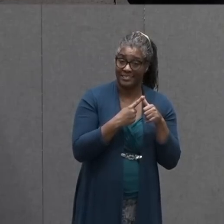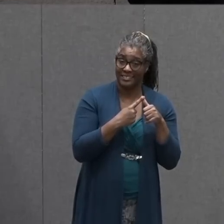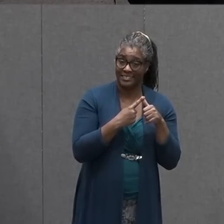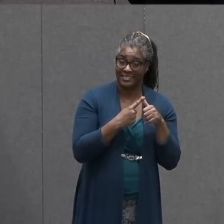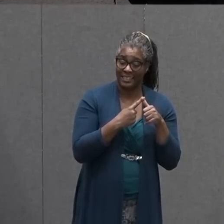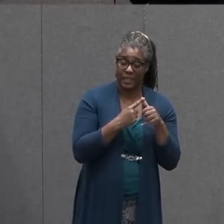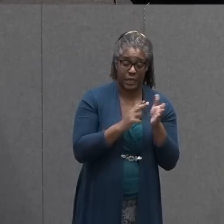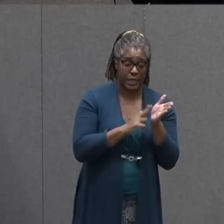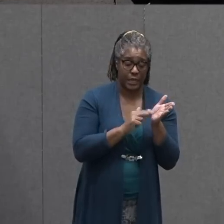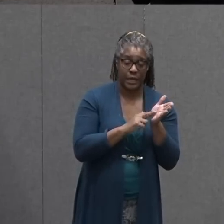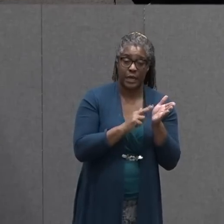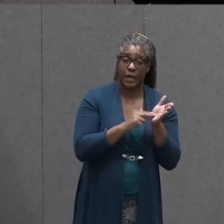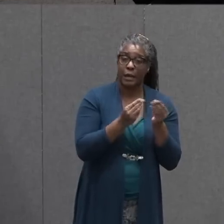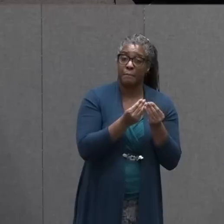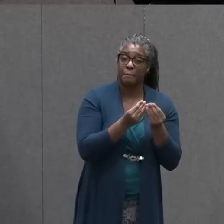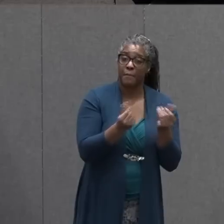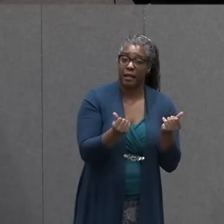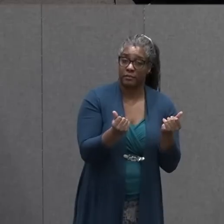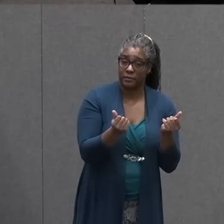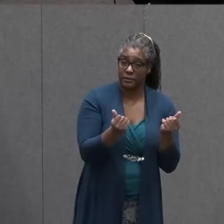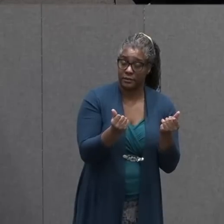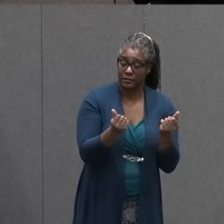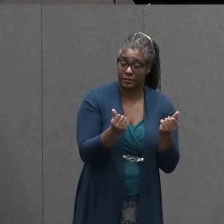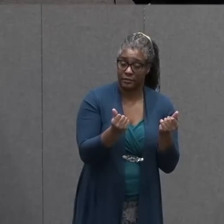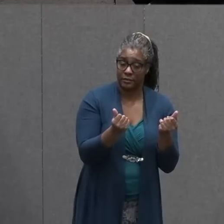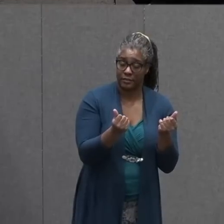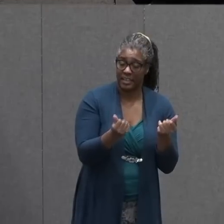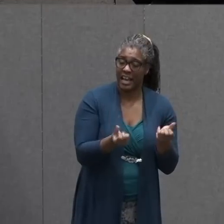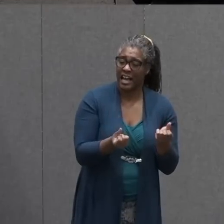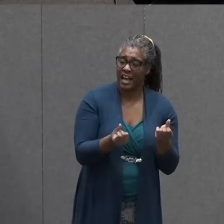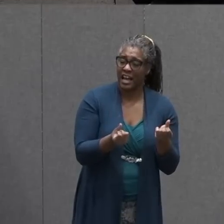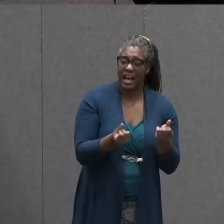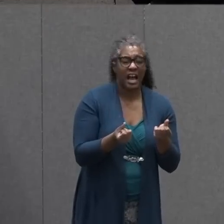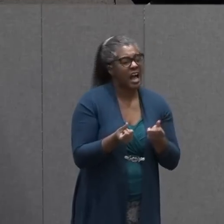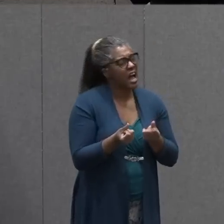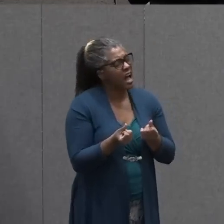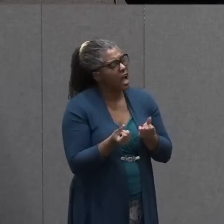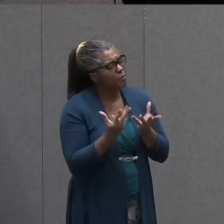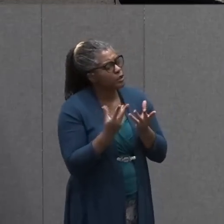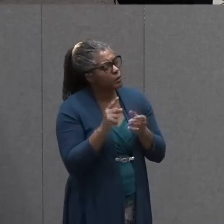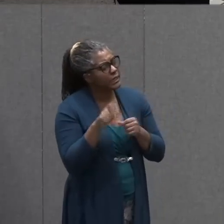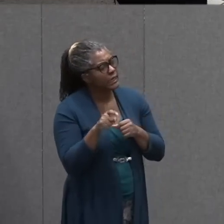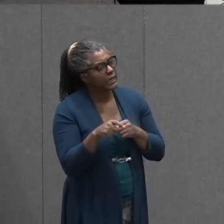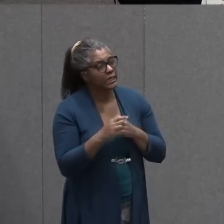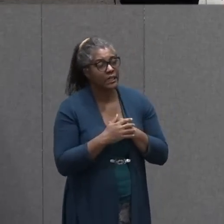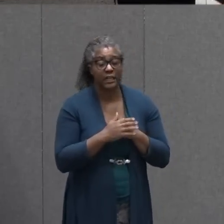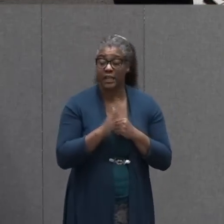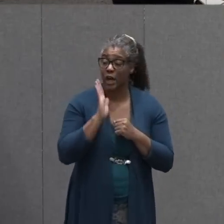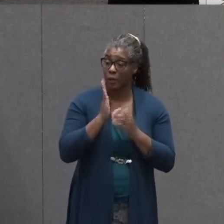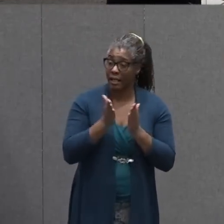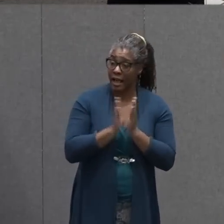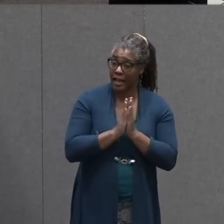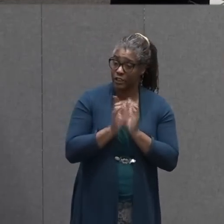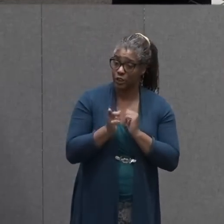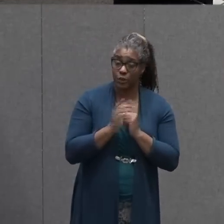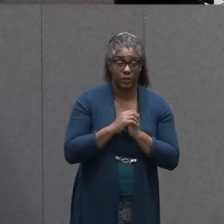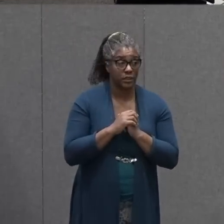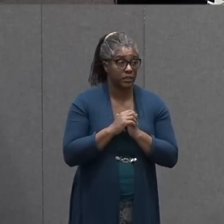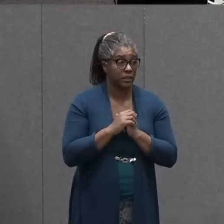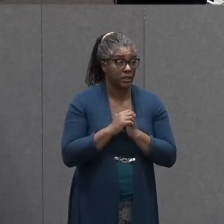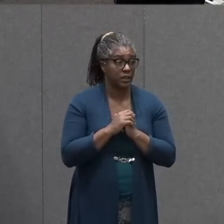And how much butter do we need? I'm going to ask you that. Okay, so...